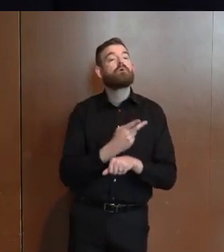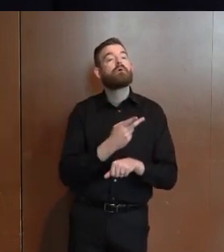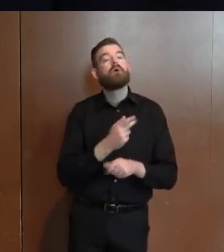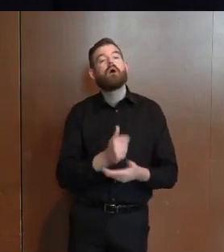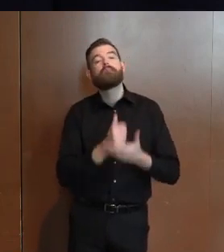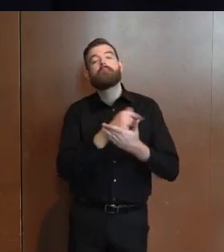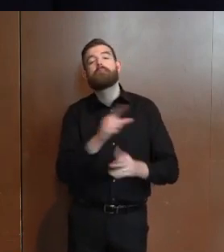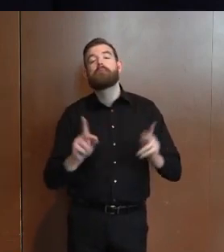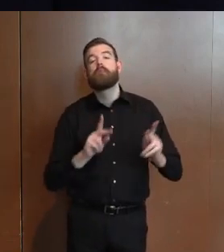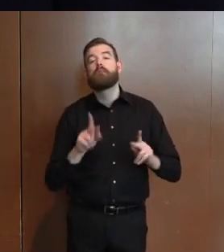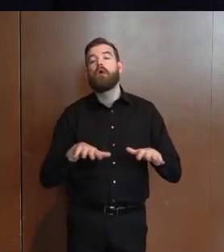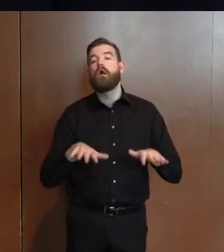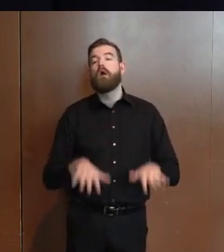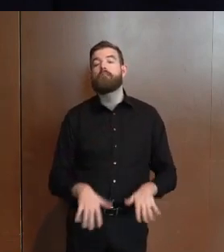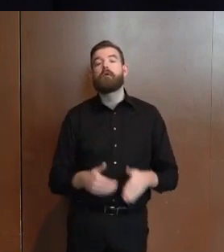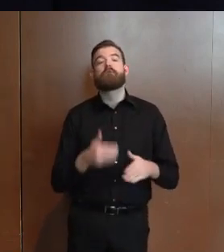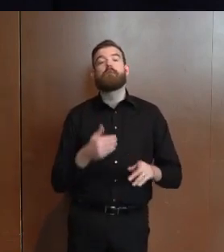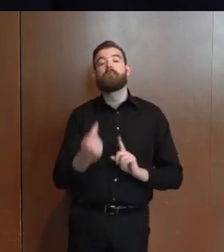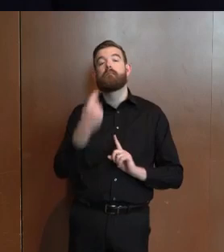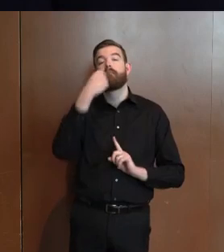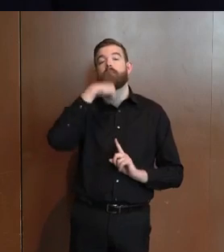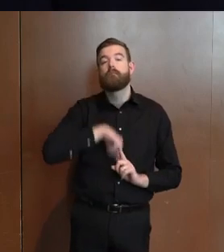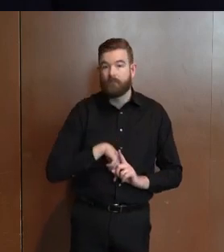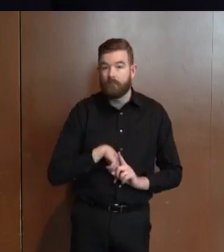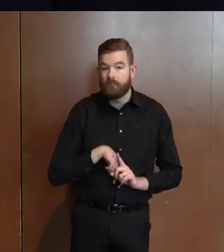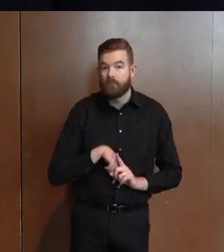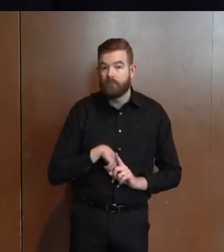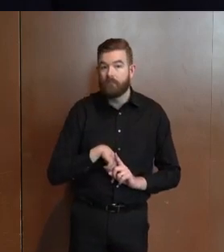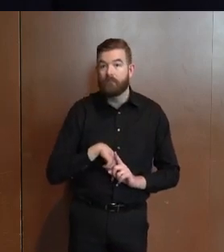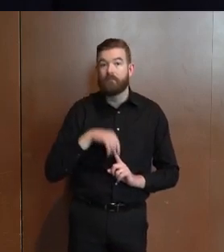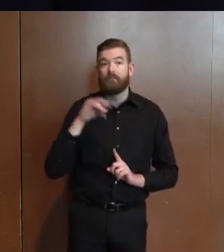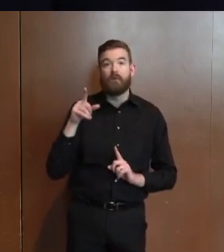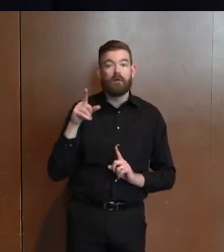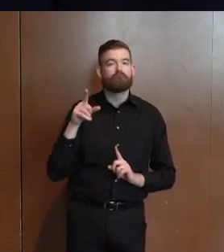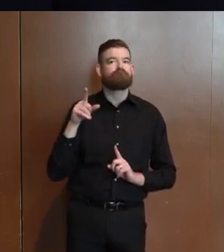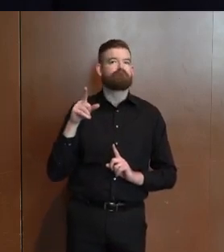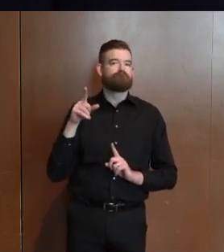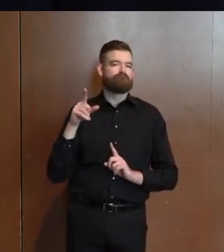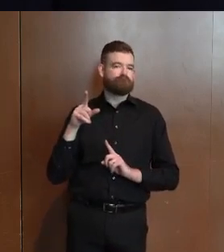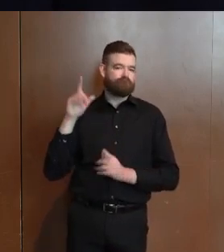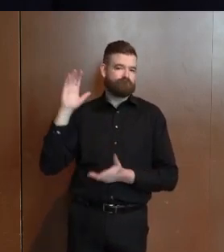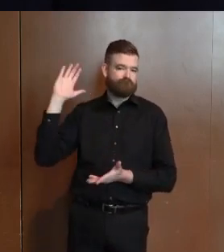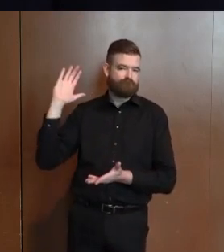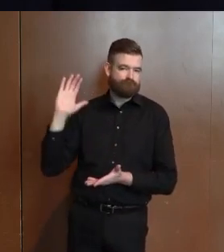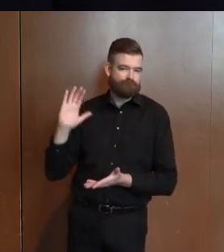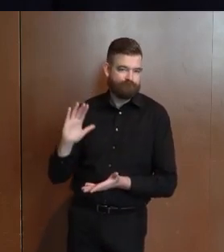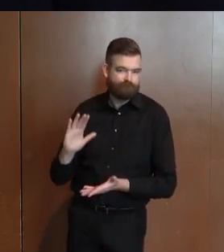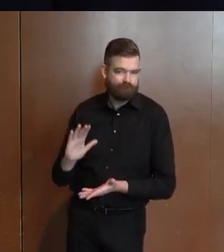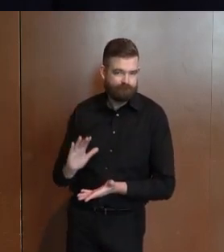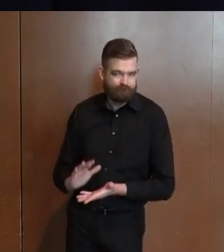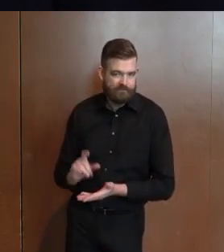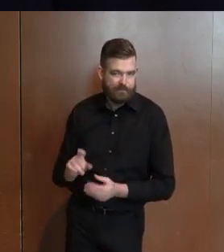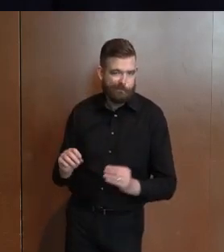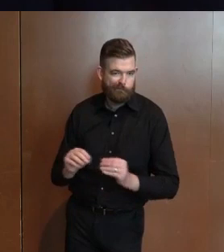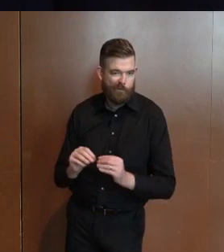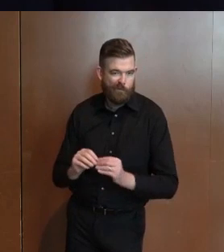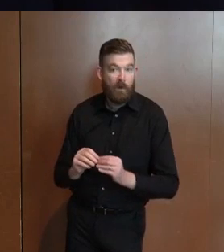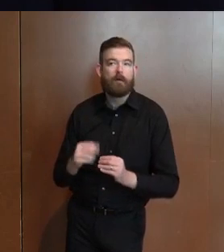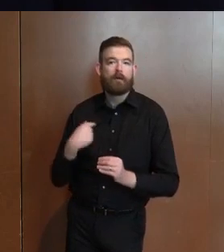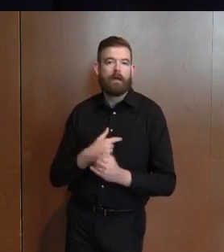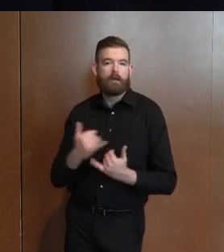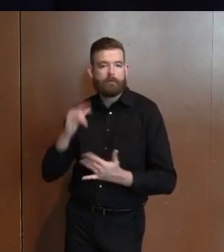patients the volume that they have on the shelves is going low. So we're looking into that. But I've only